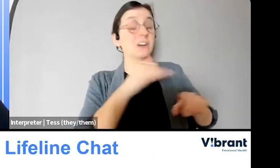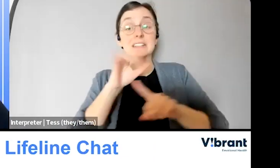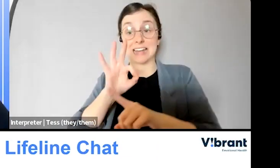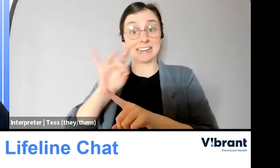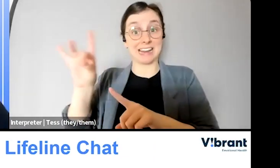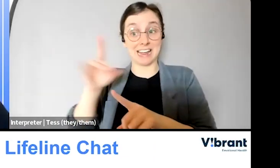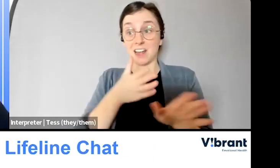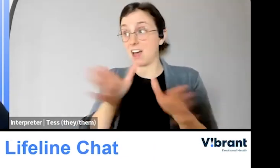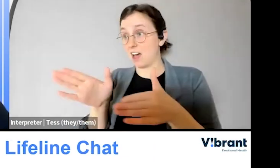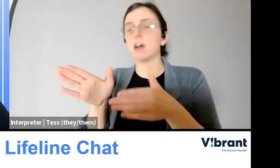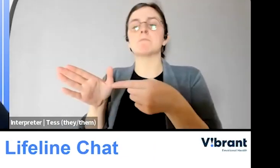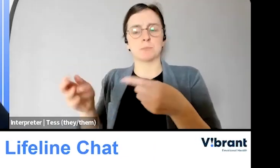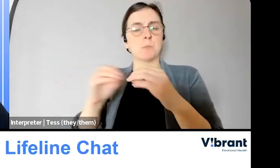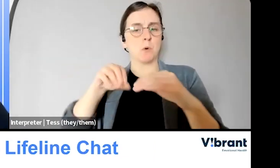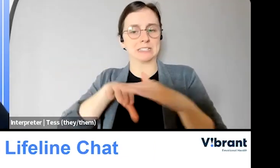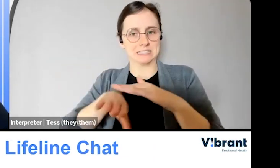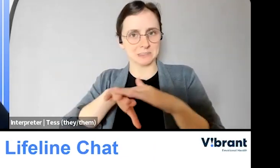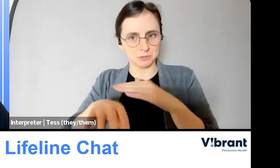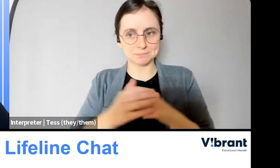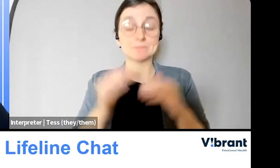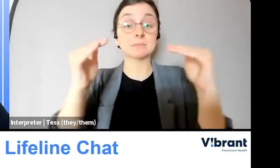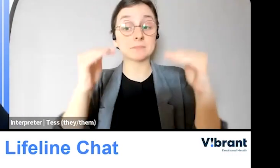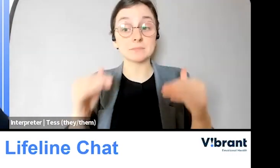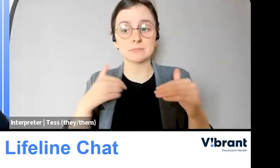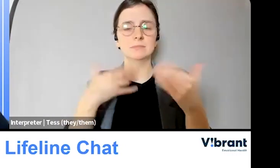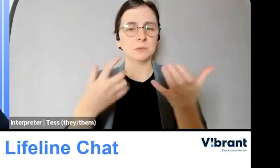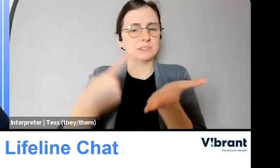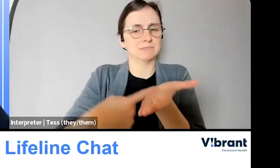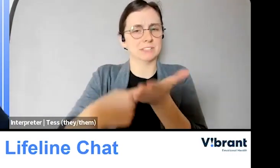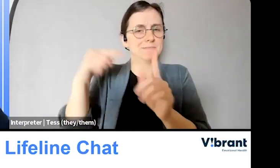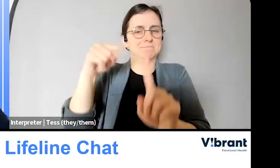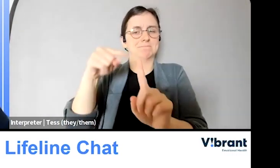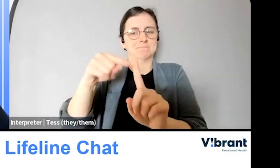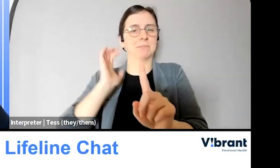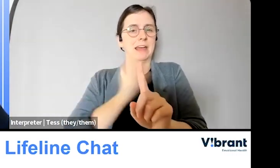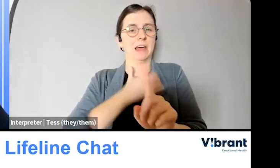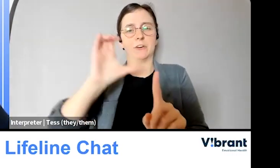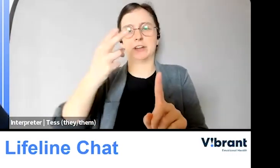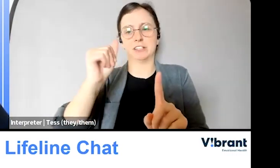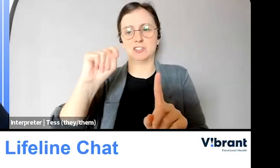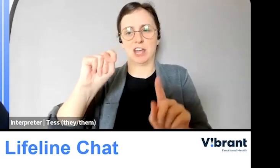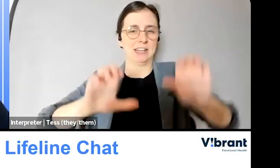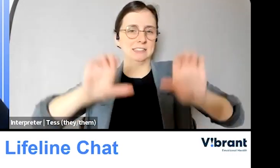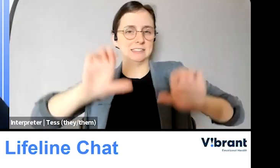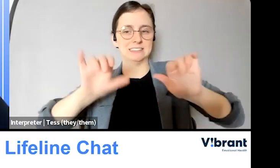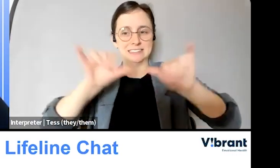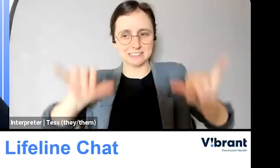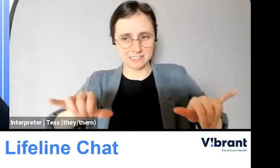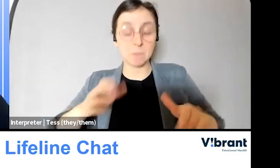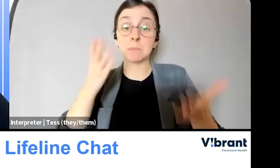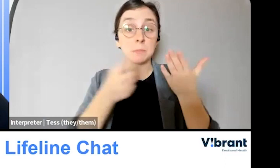I want to go into a little bit about how our chat system works. Again, for folks who may be unfamiliar, you can go to